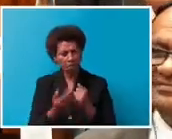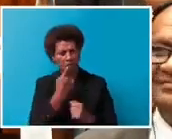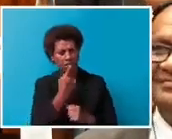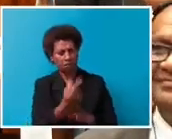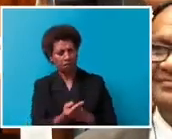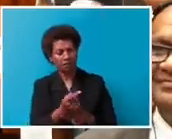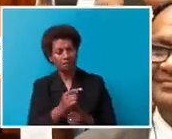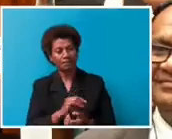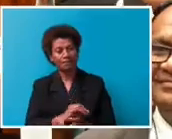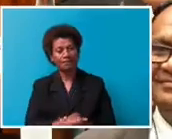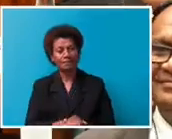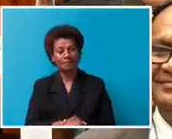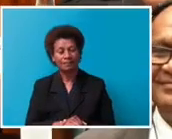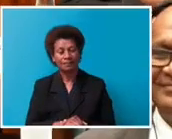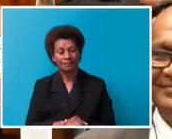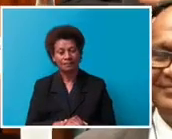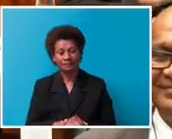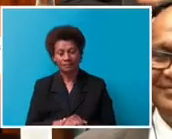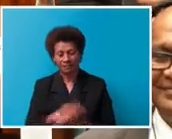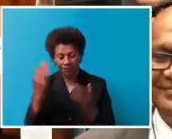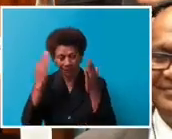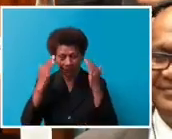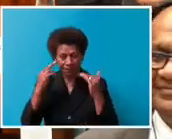that. Mr. Speaker, say,